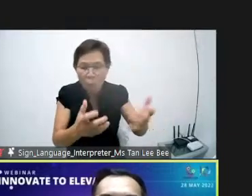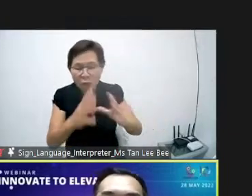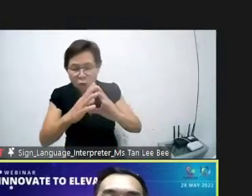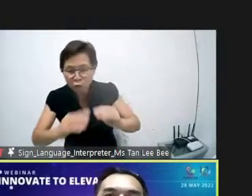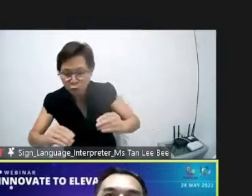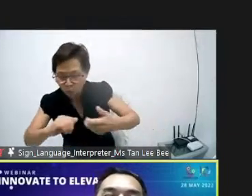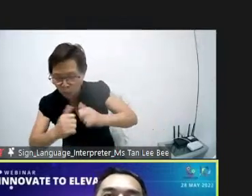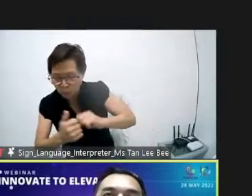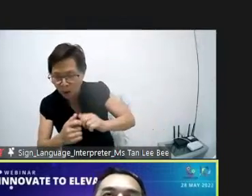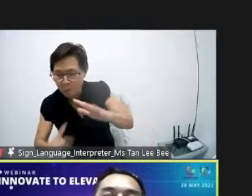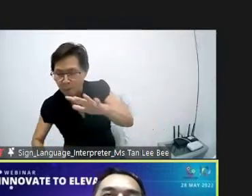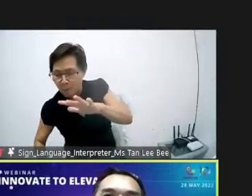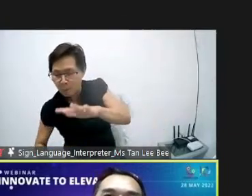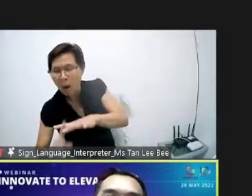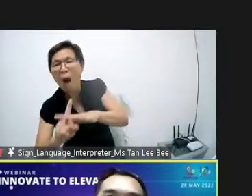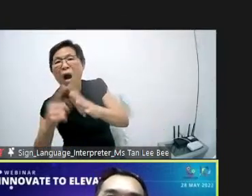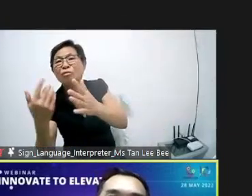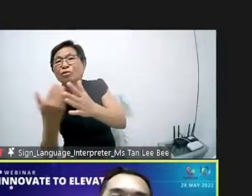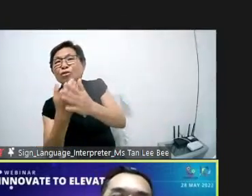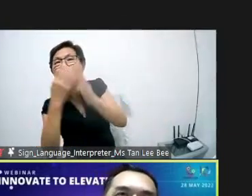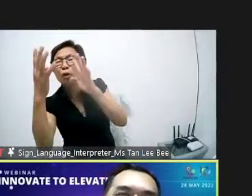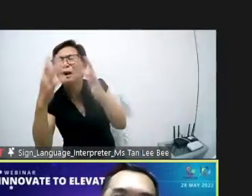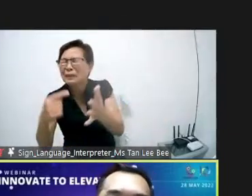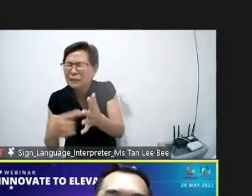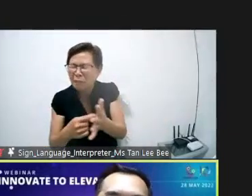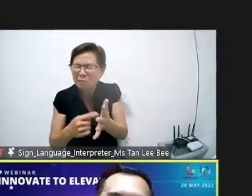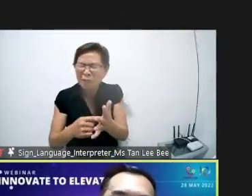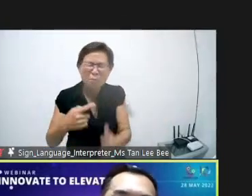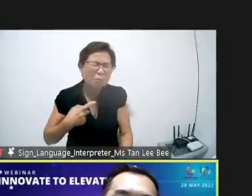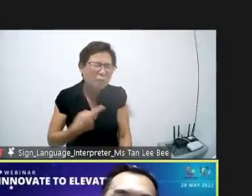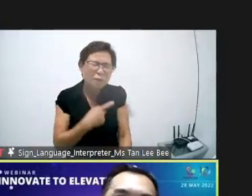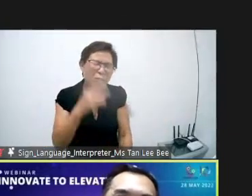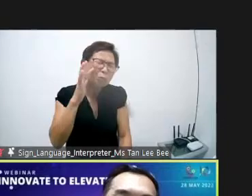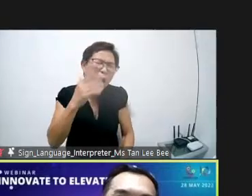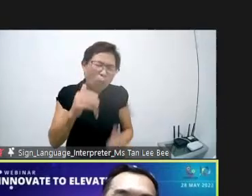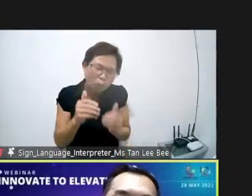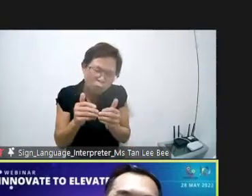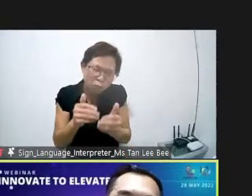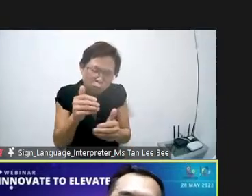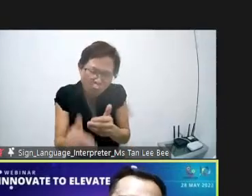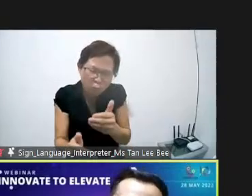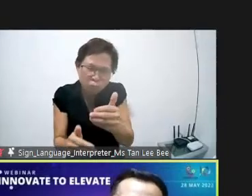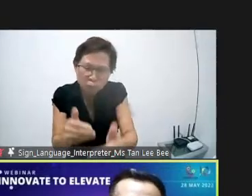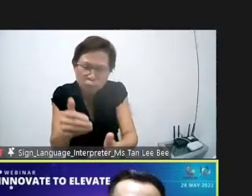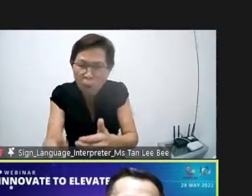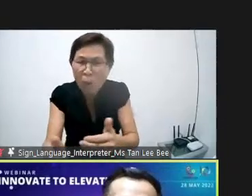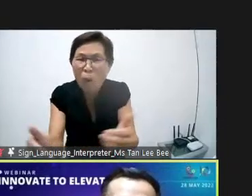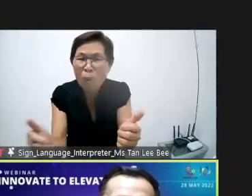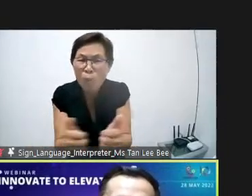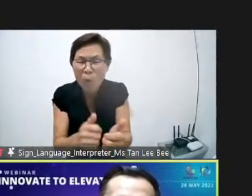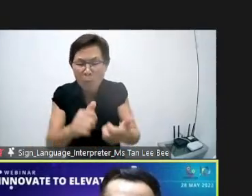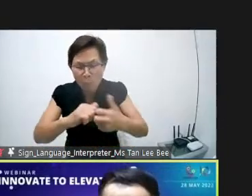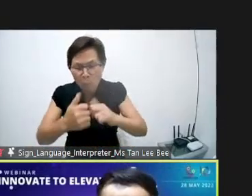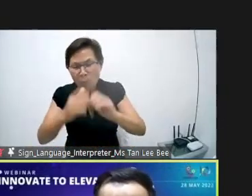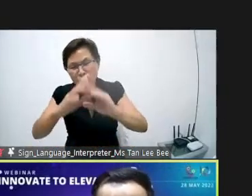Of course, sometimes we don't really know how actually we want to proceed. With the problem